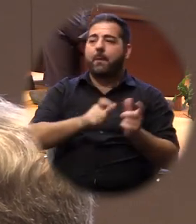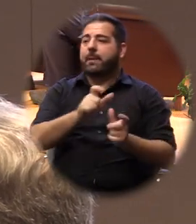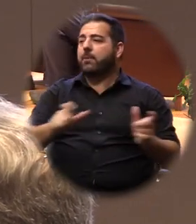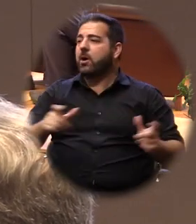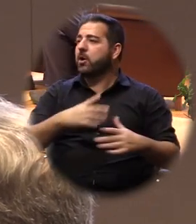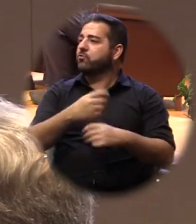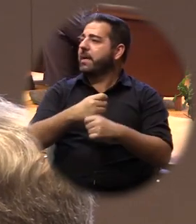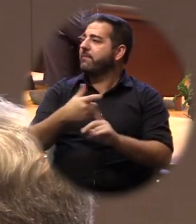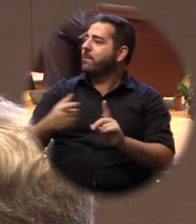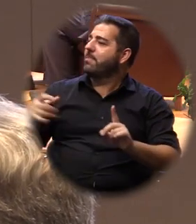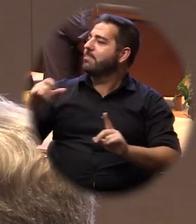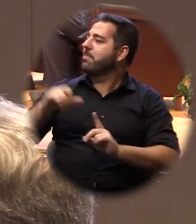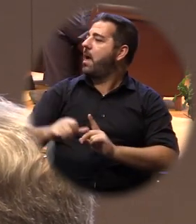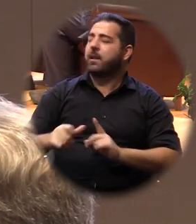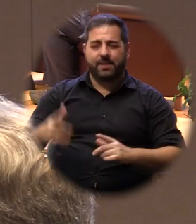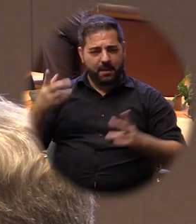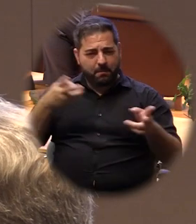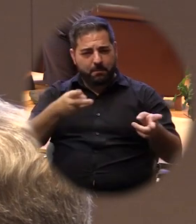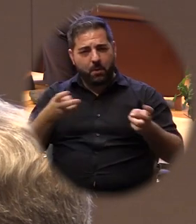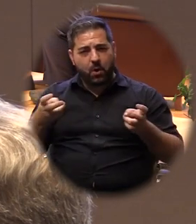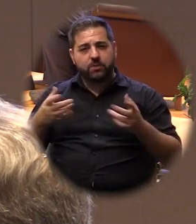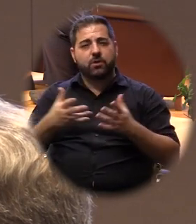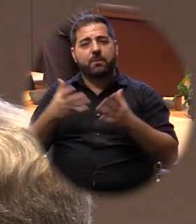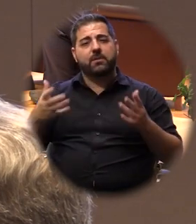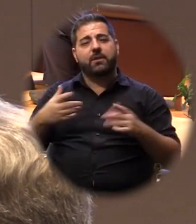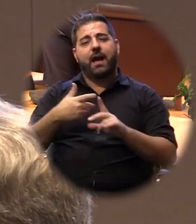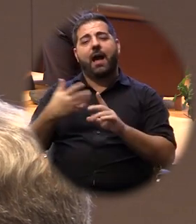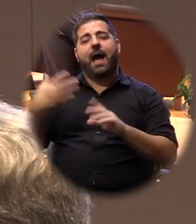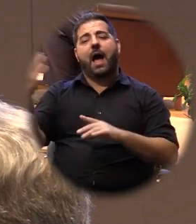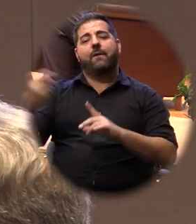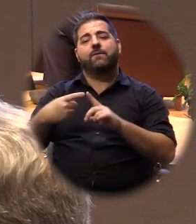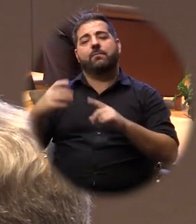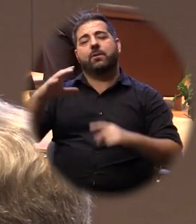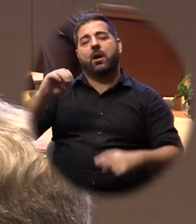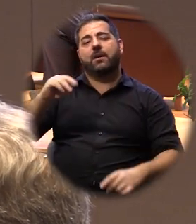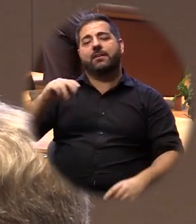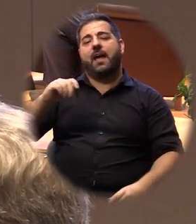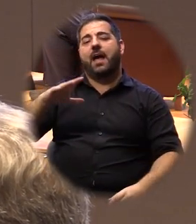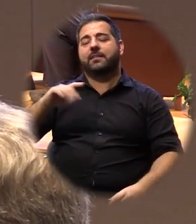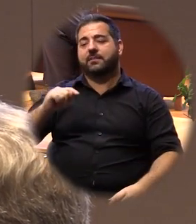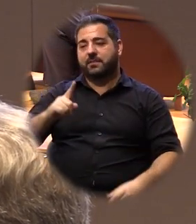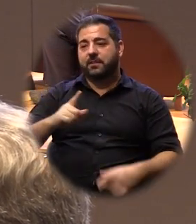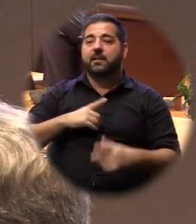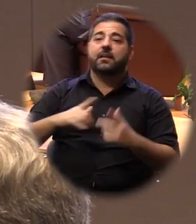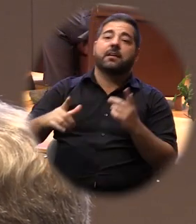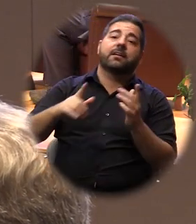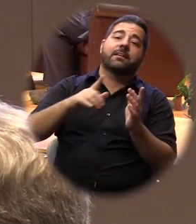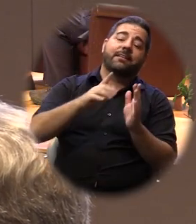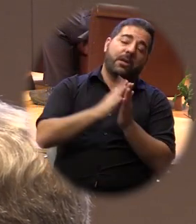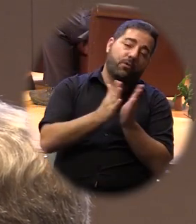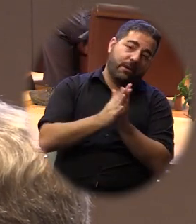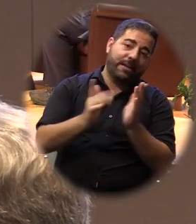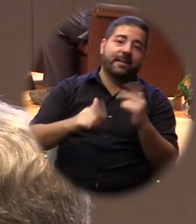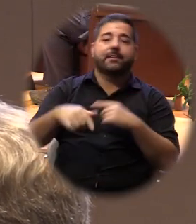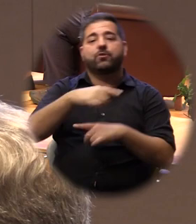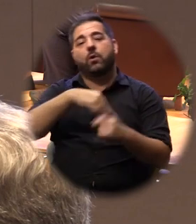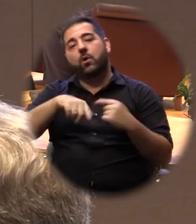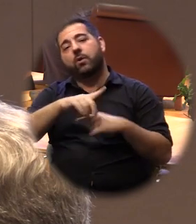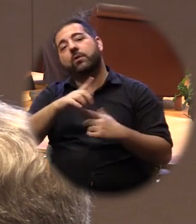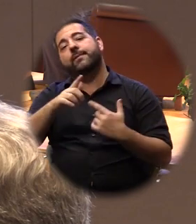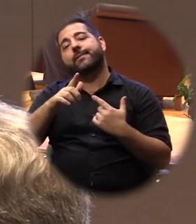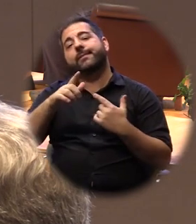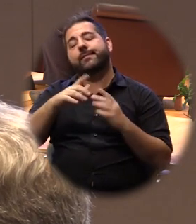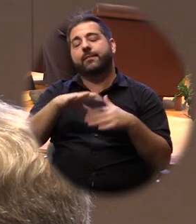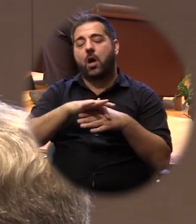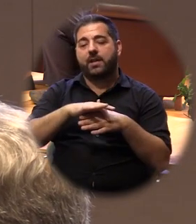so much out of context, both cultural context, literary context, historical context.